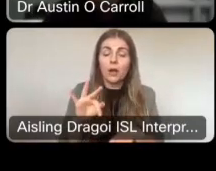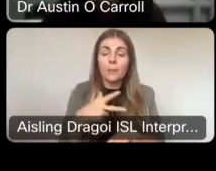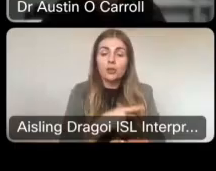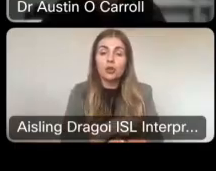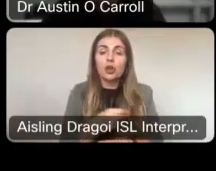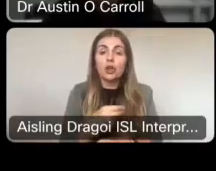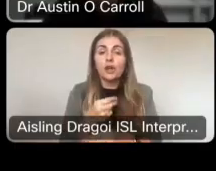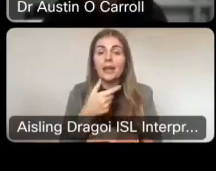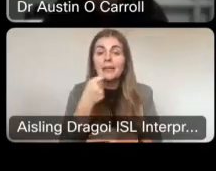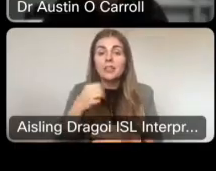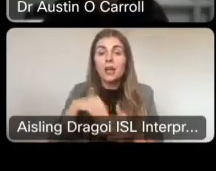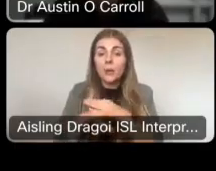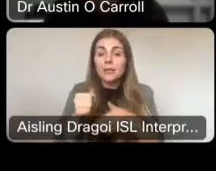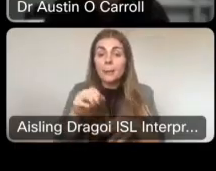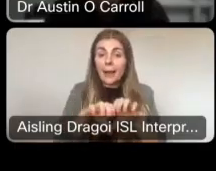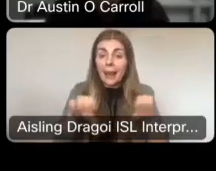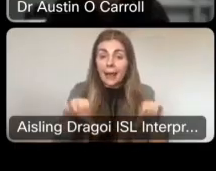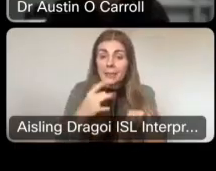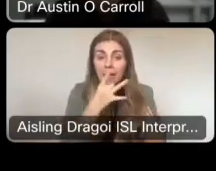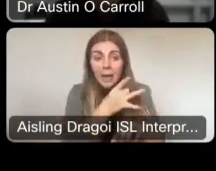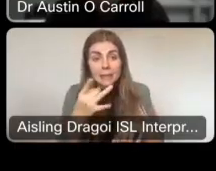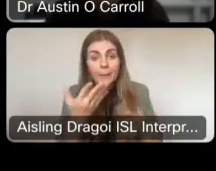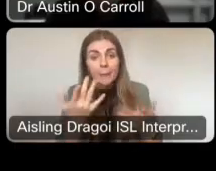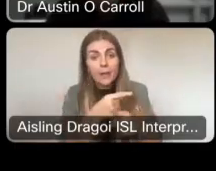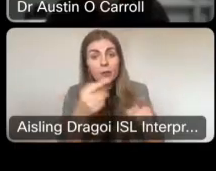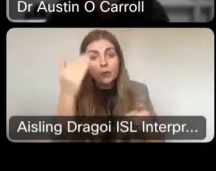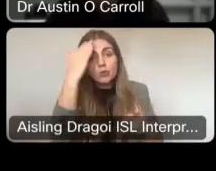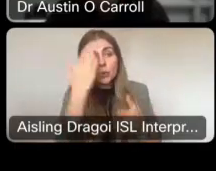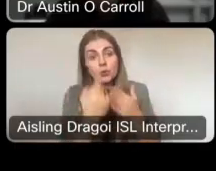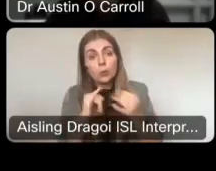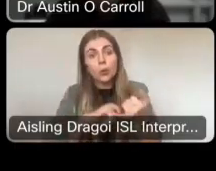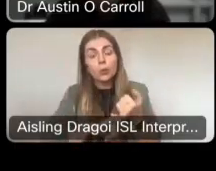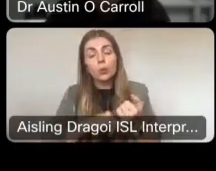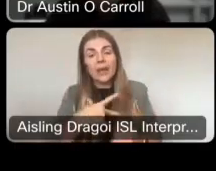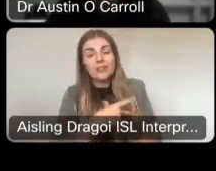many of you know someone who uses heroin or injects heroin. And you might find 5 or